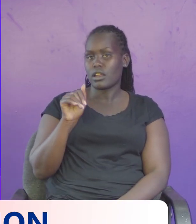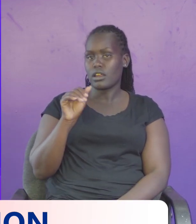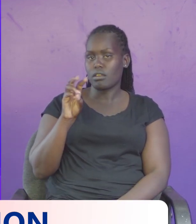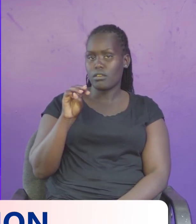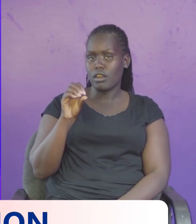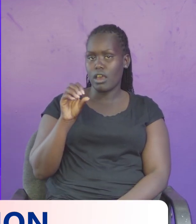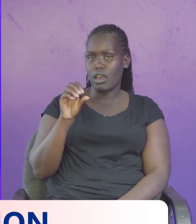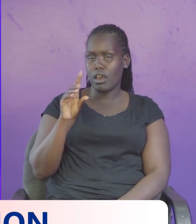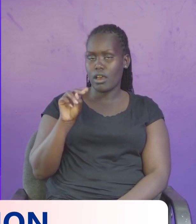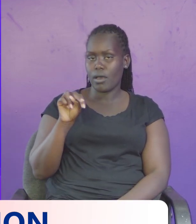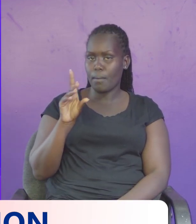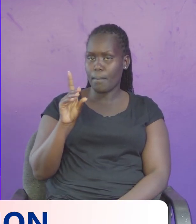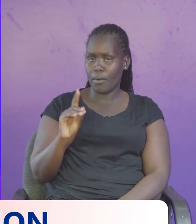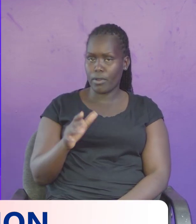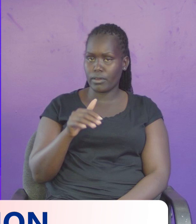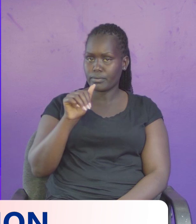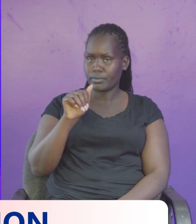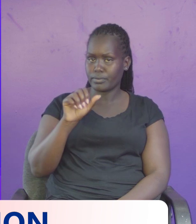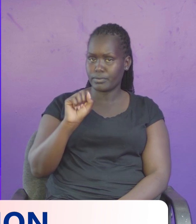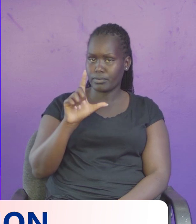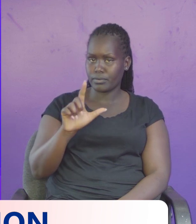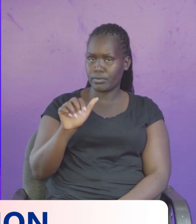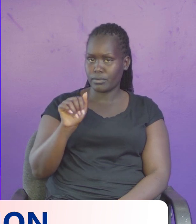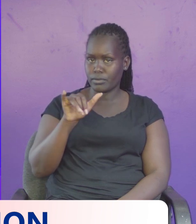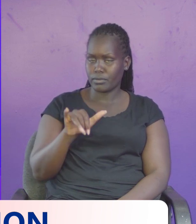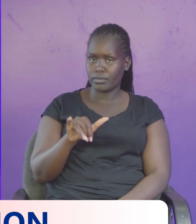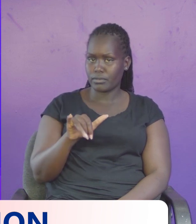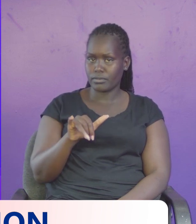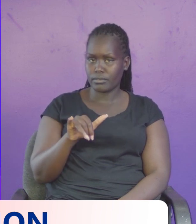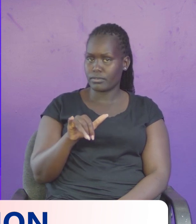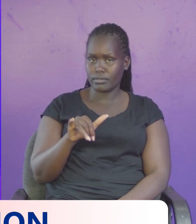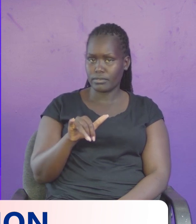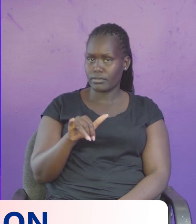know those names? Yes, Israel Mboni.